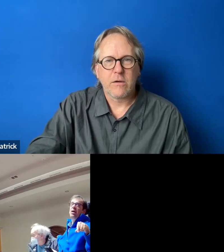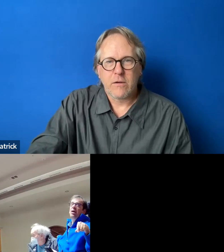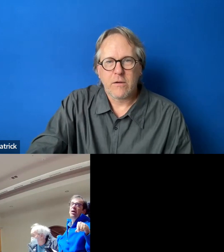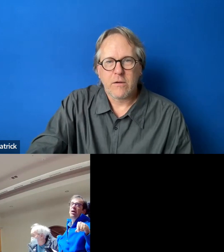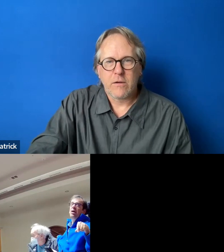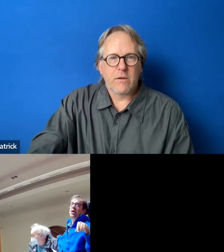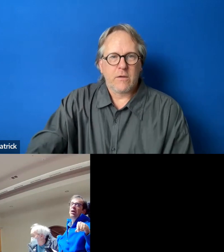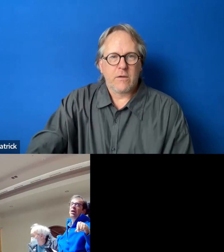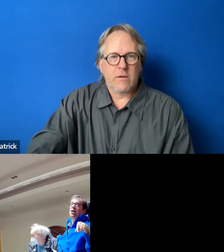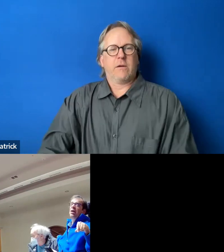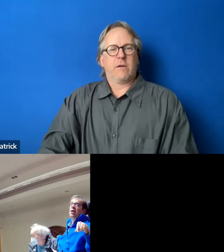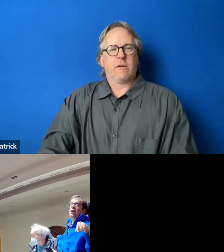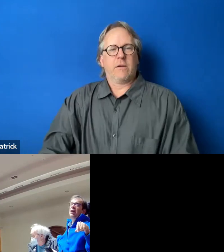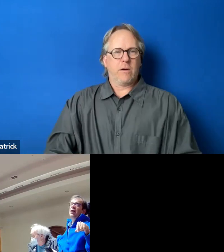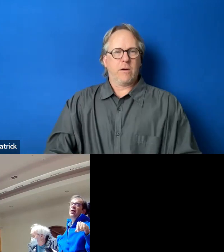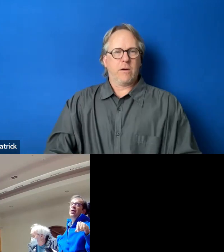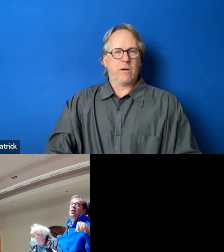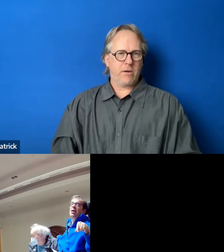This will be,